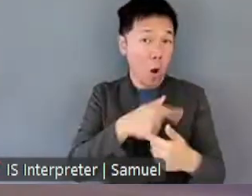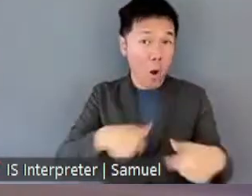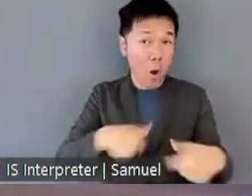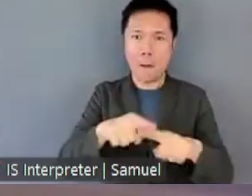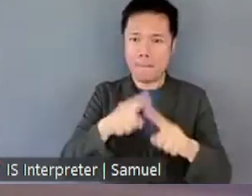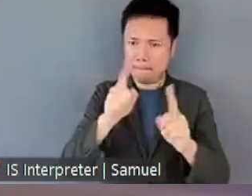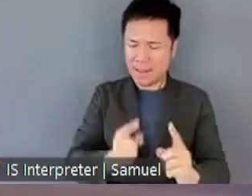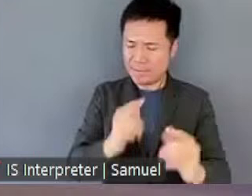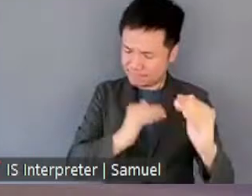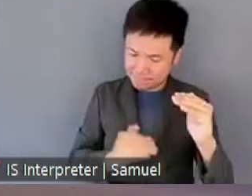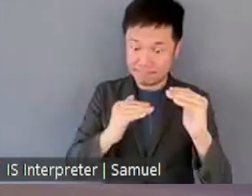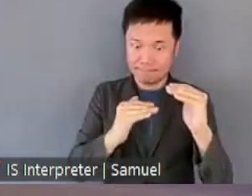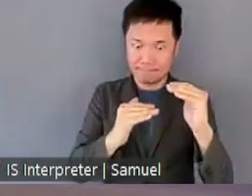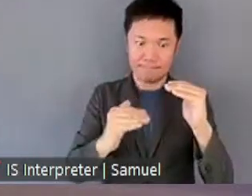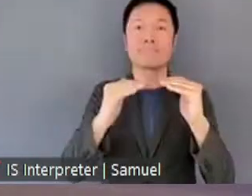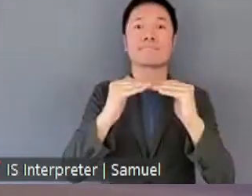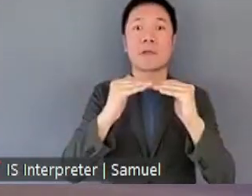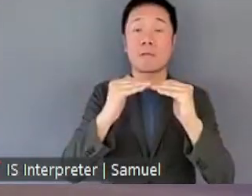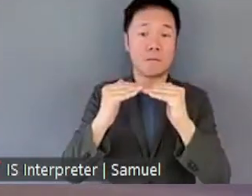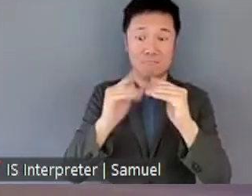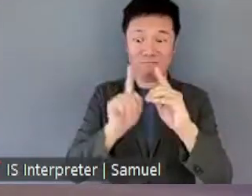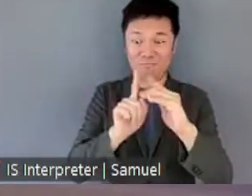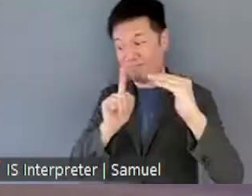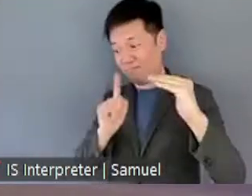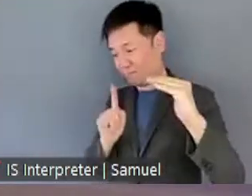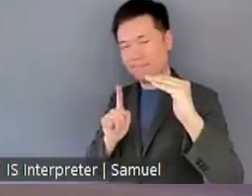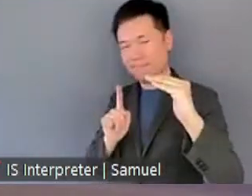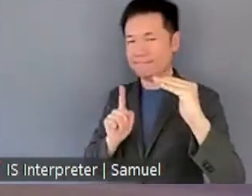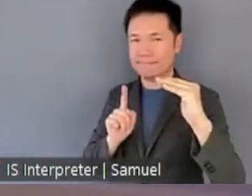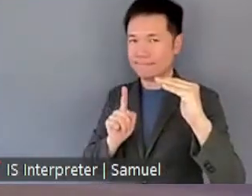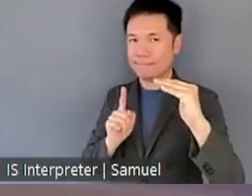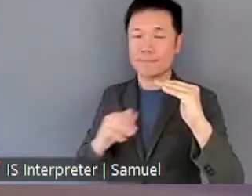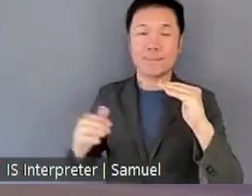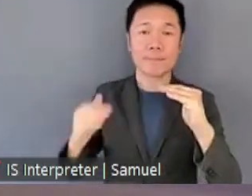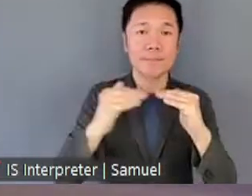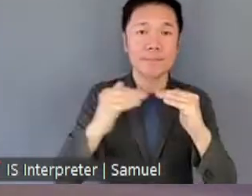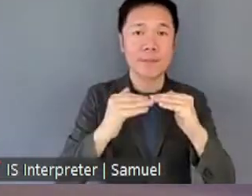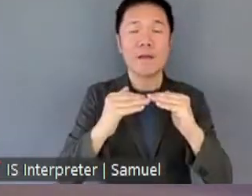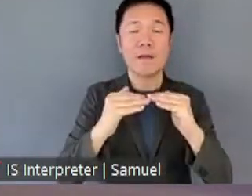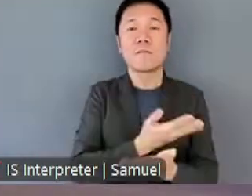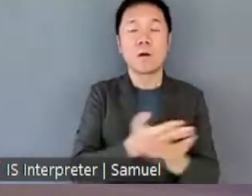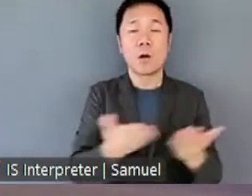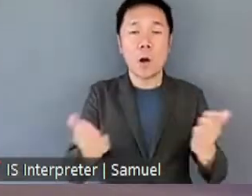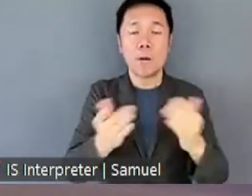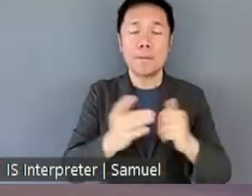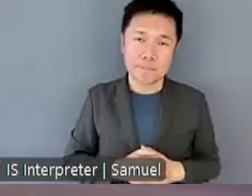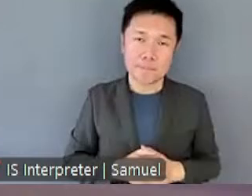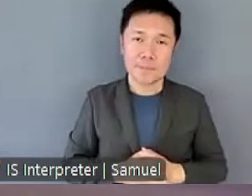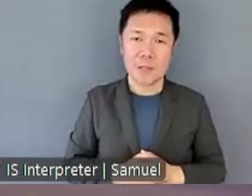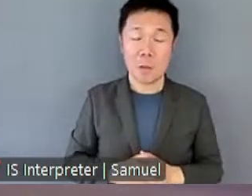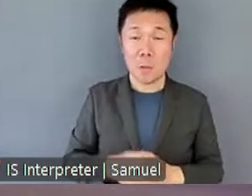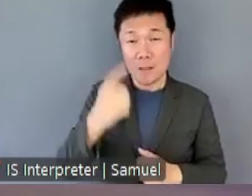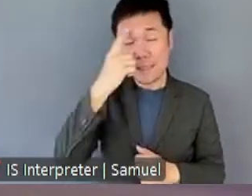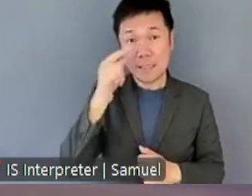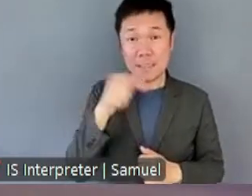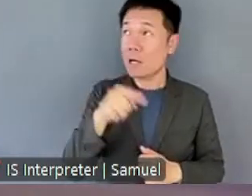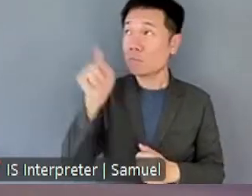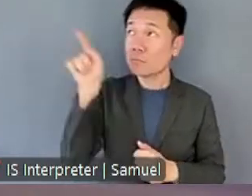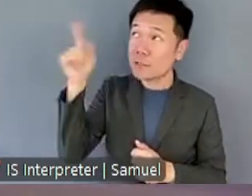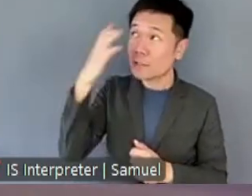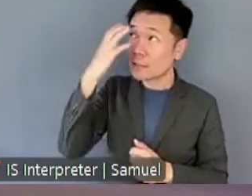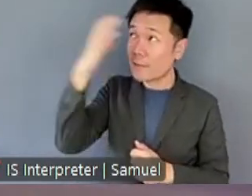digital age. We have witnessed firsthand how digital platforms had revolutionized public service